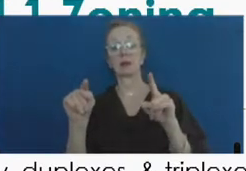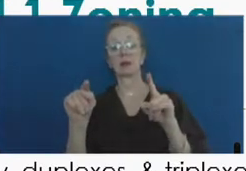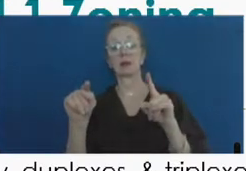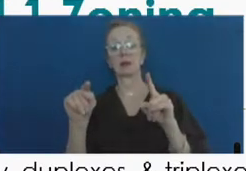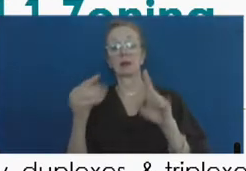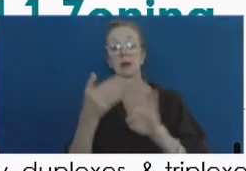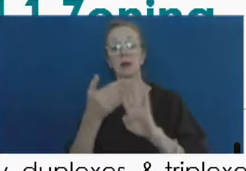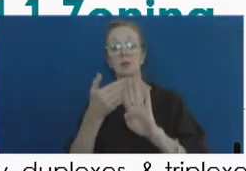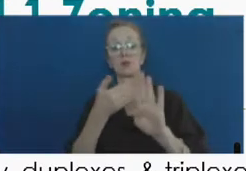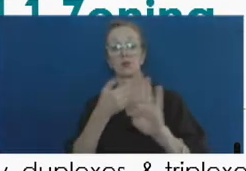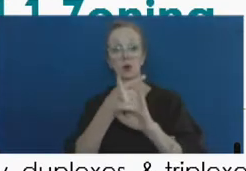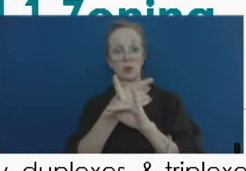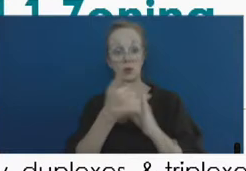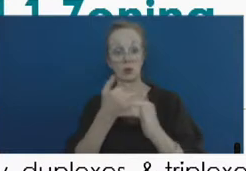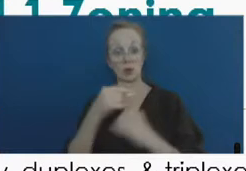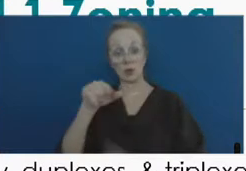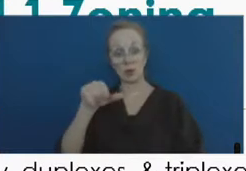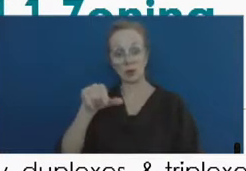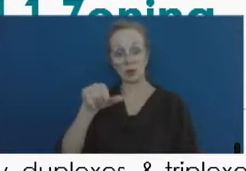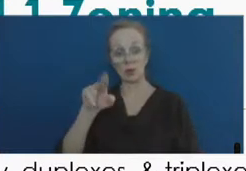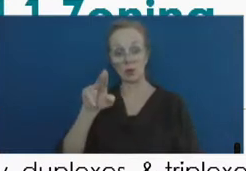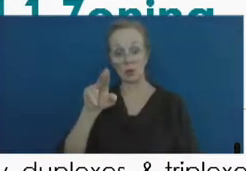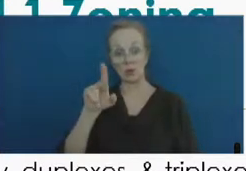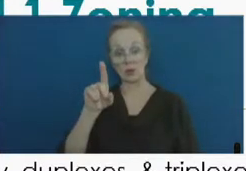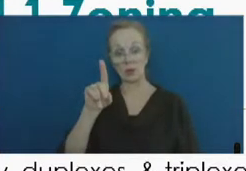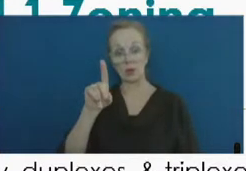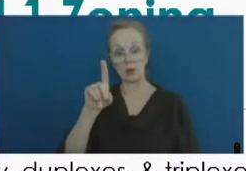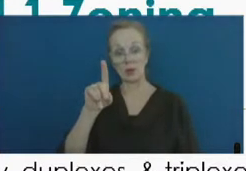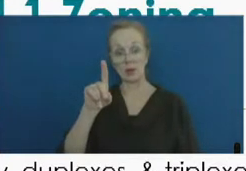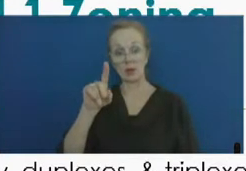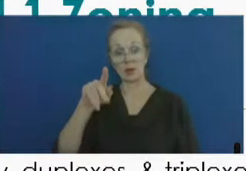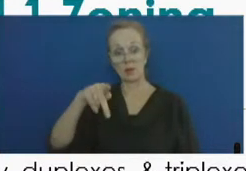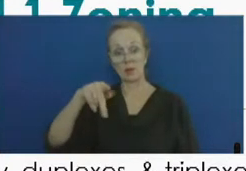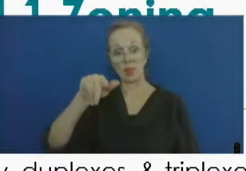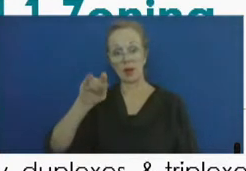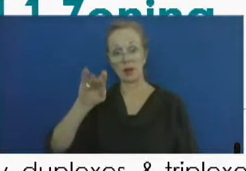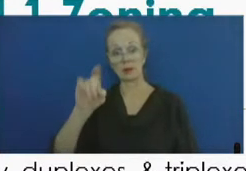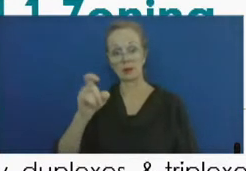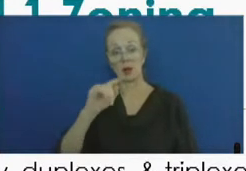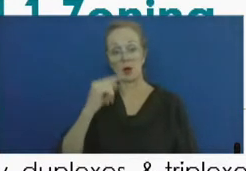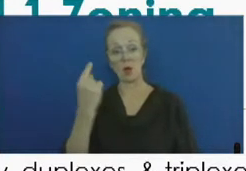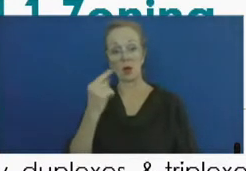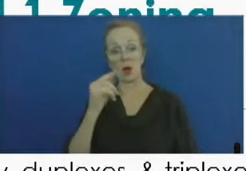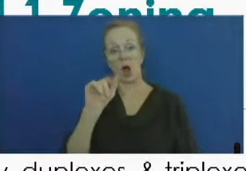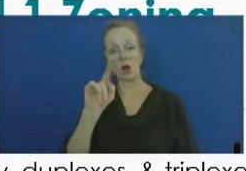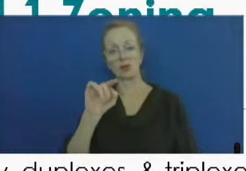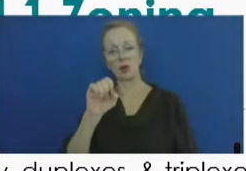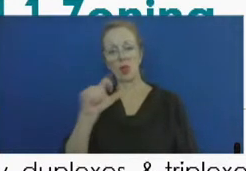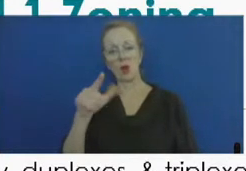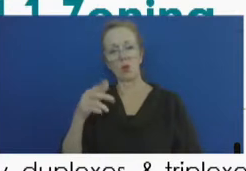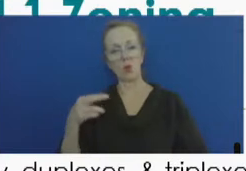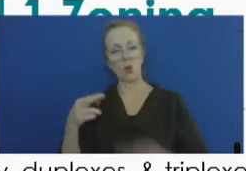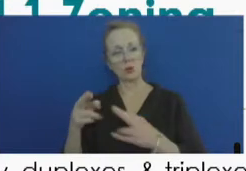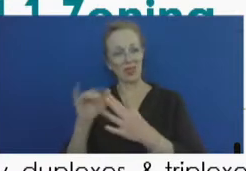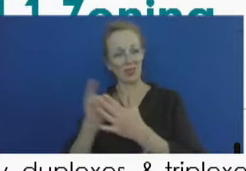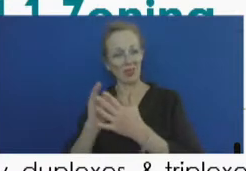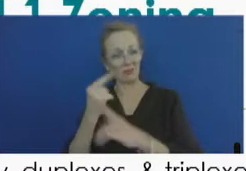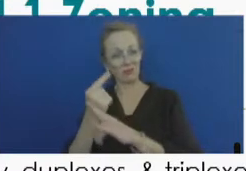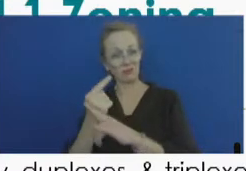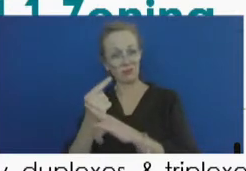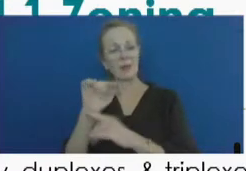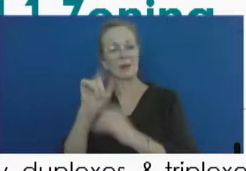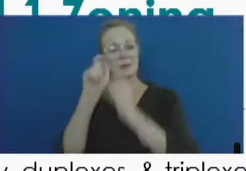now, quadplexes are only allowed on arterial roads, is that correct? So that kind of detail, if you